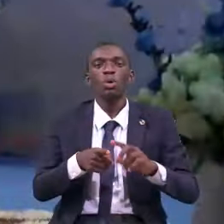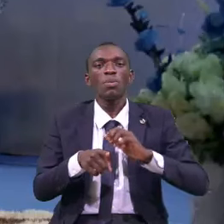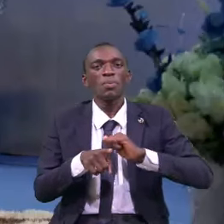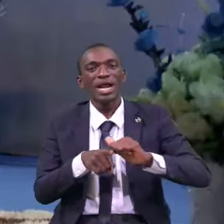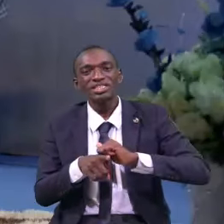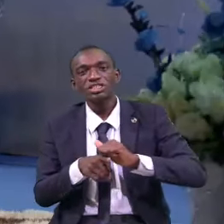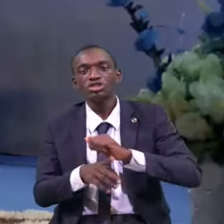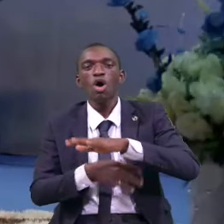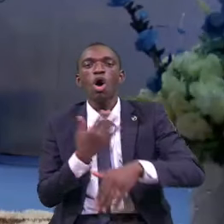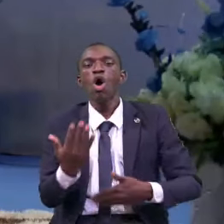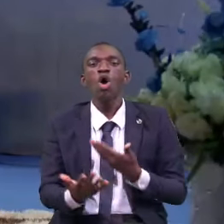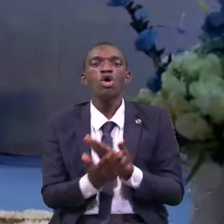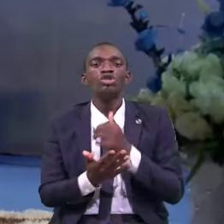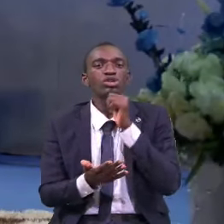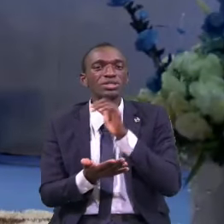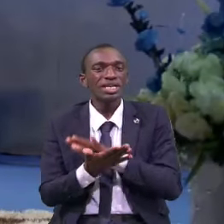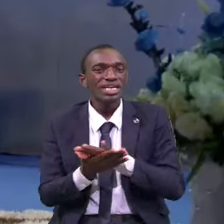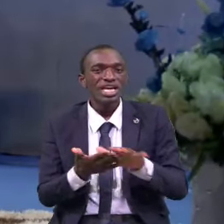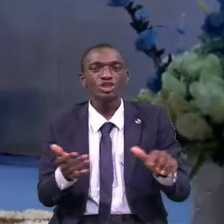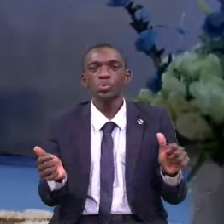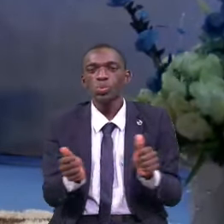with greediness.